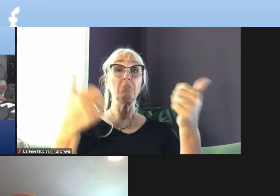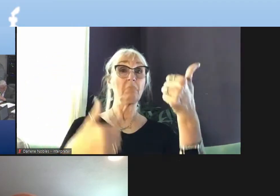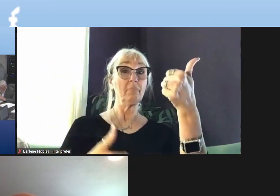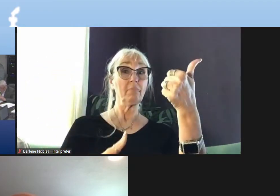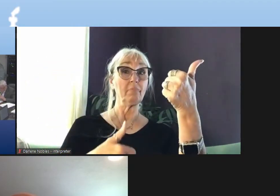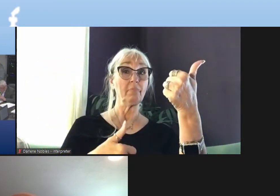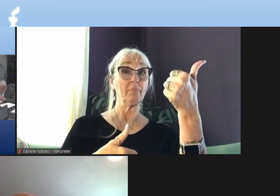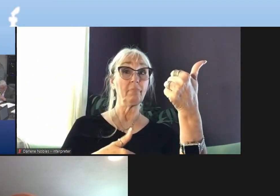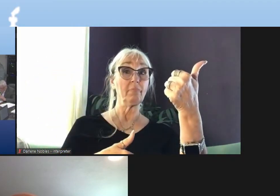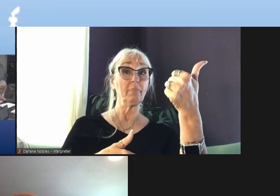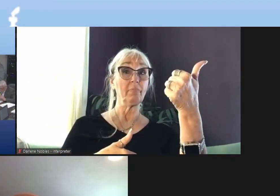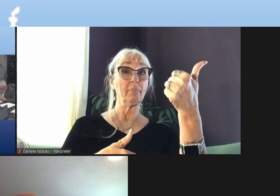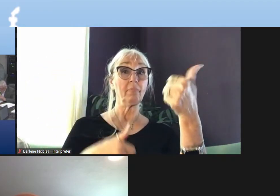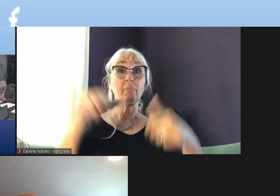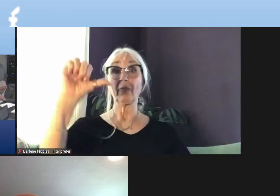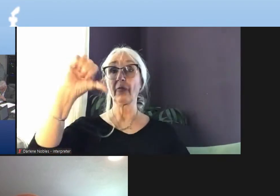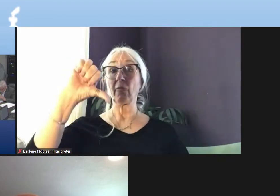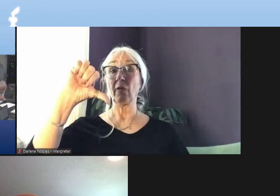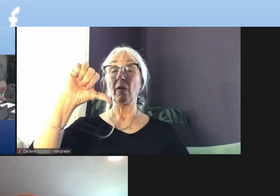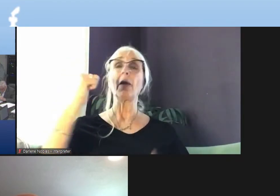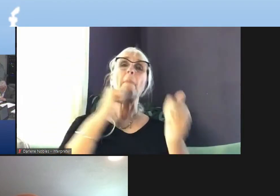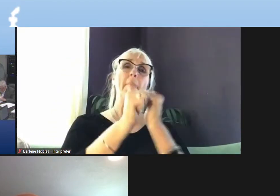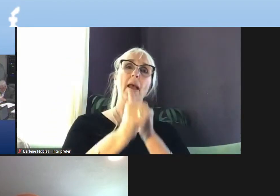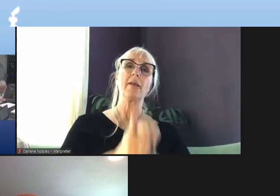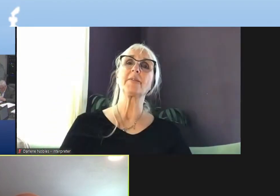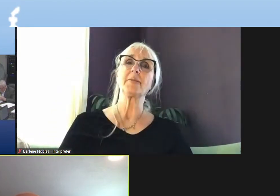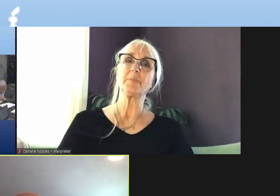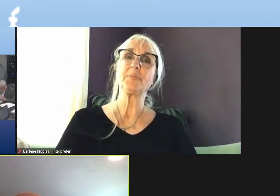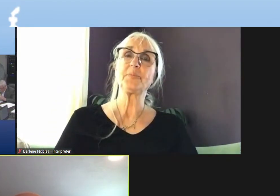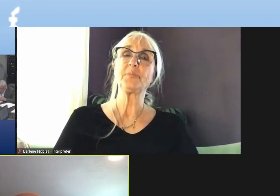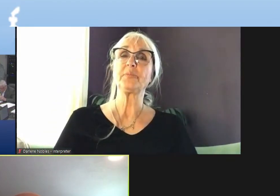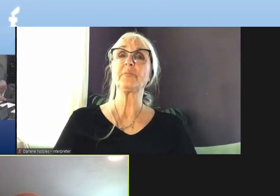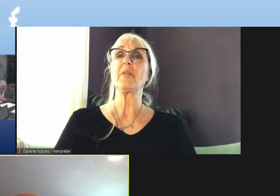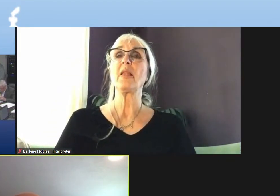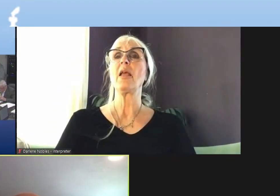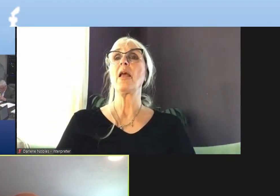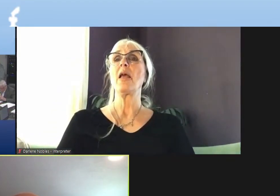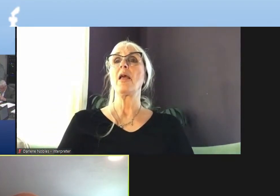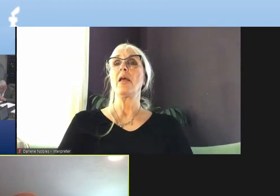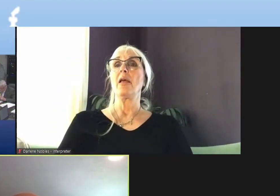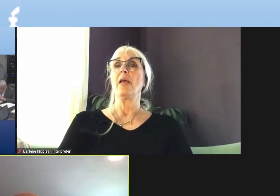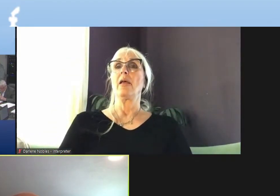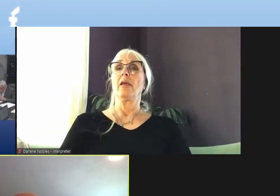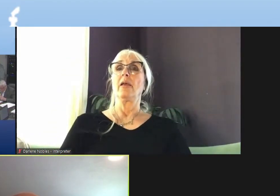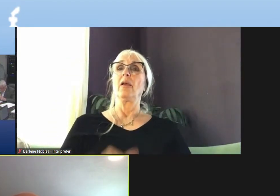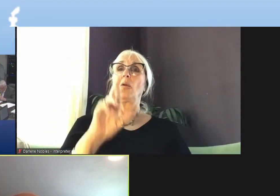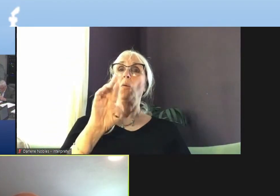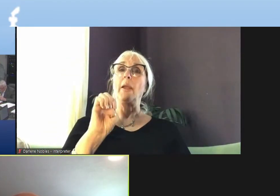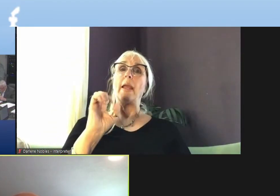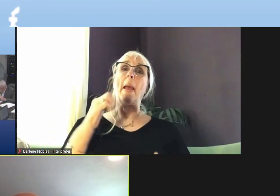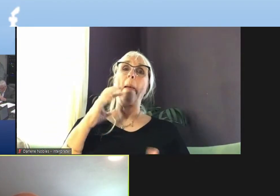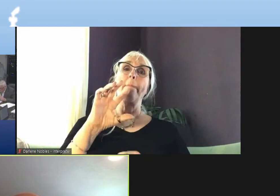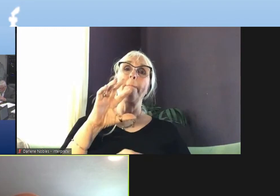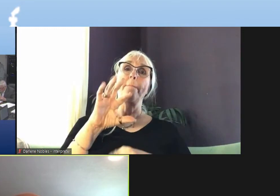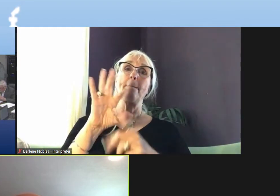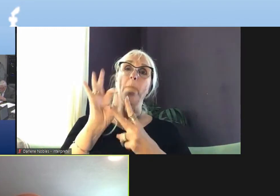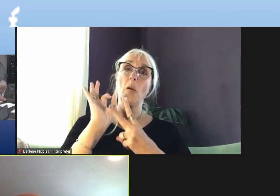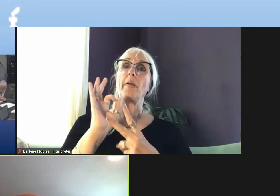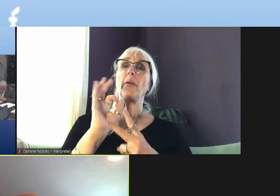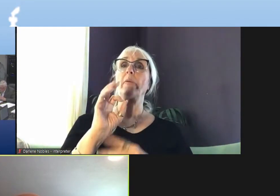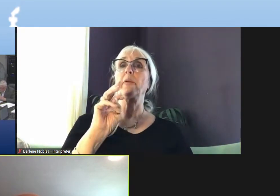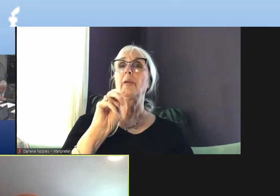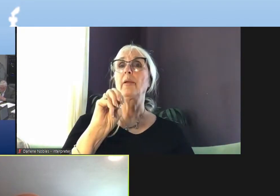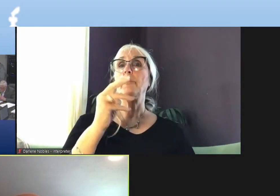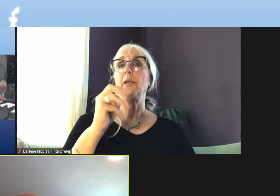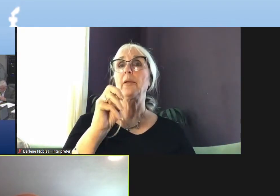Aye. Opposed? Passed. Thank you. M8's authorization of reappointment to the Heart of Texas Region Mental Health Mental